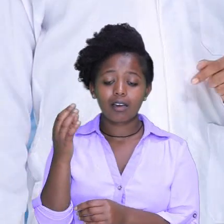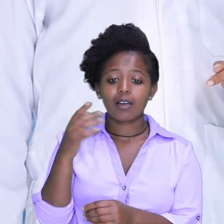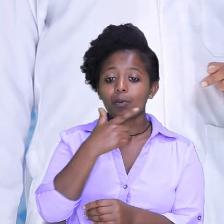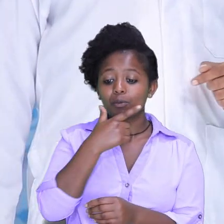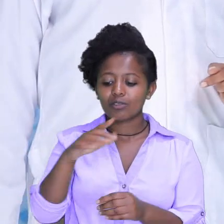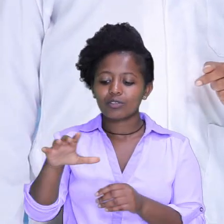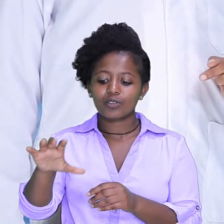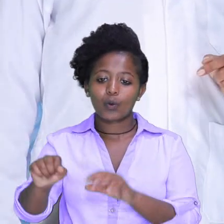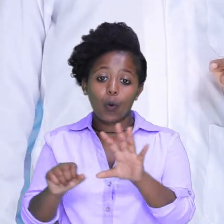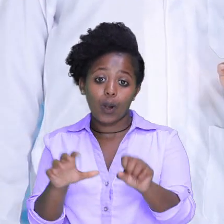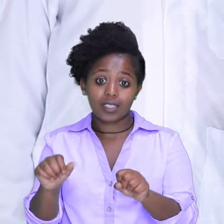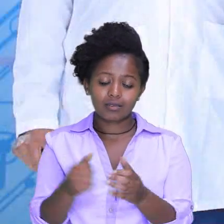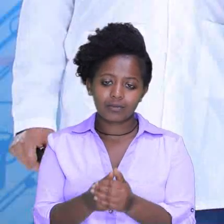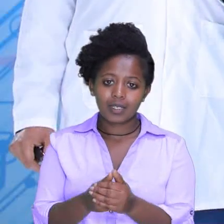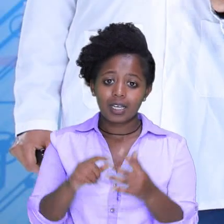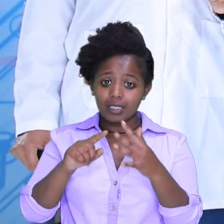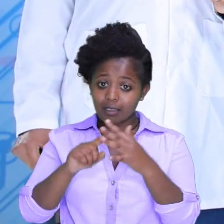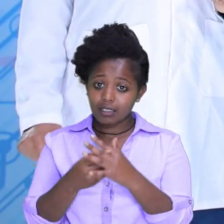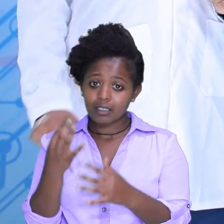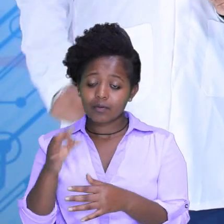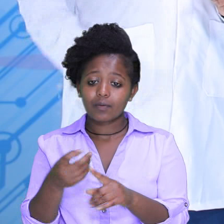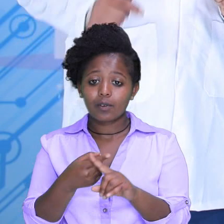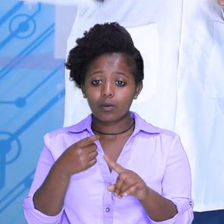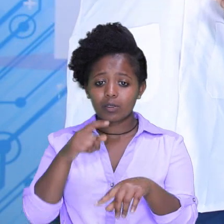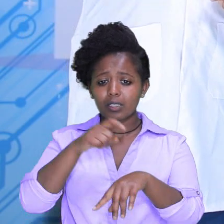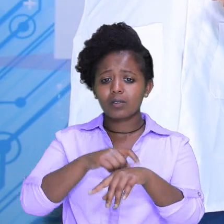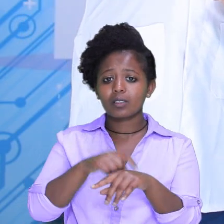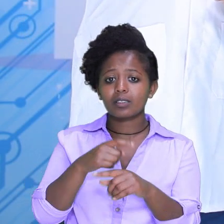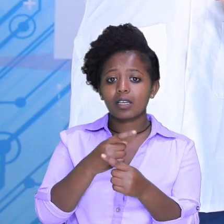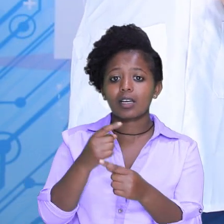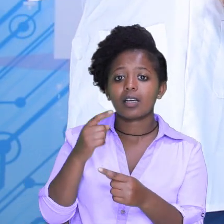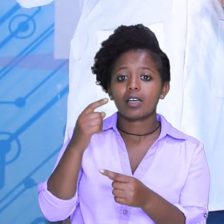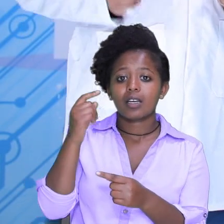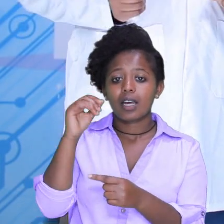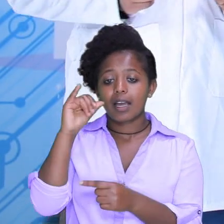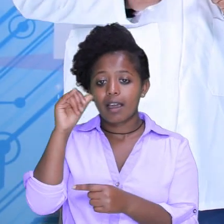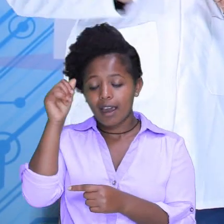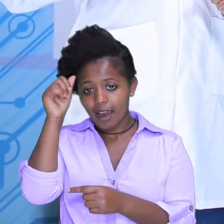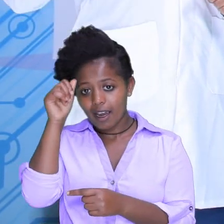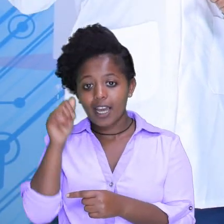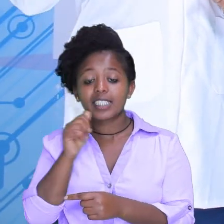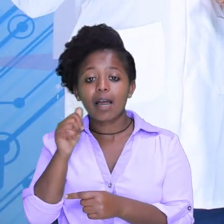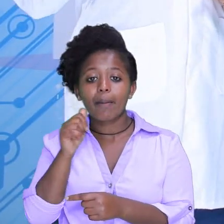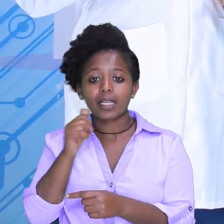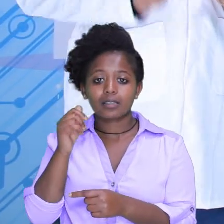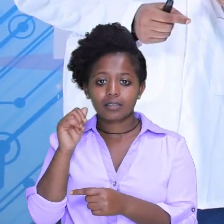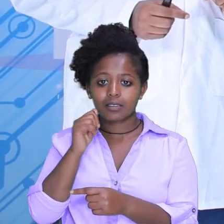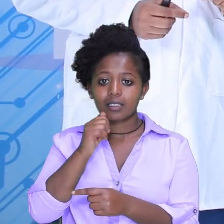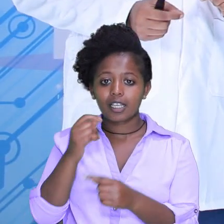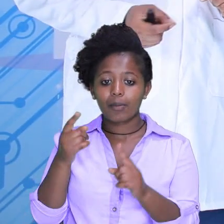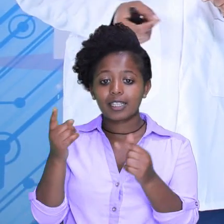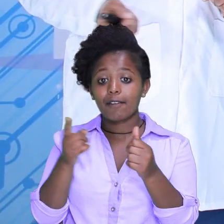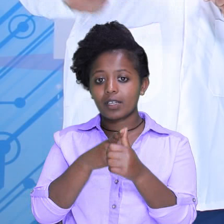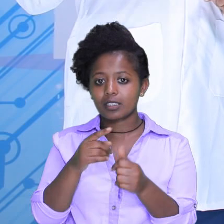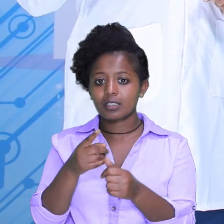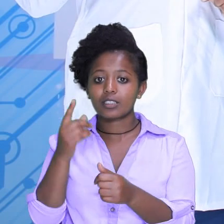colony starting from during the reign of Elizabeth I. Elizabeth I,